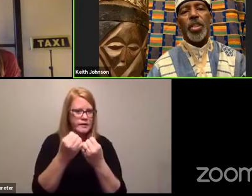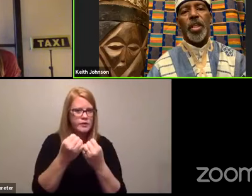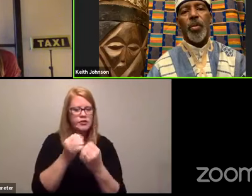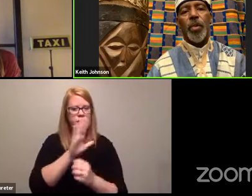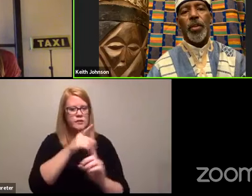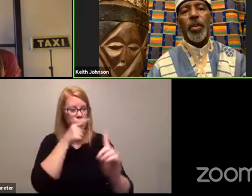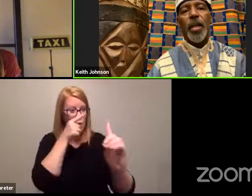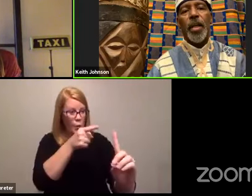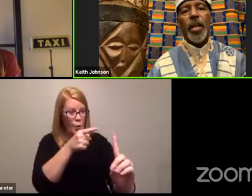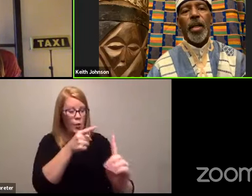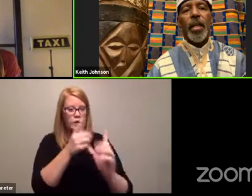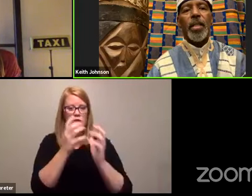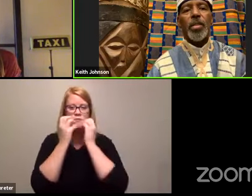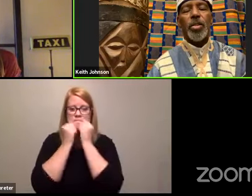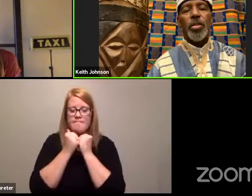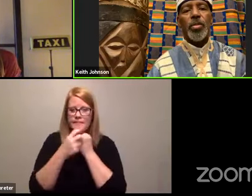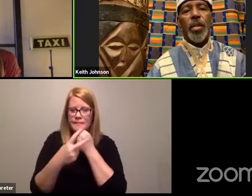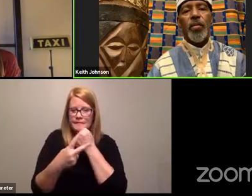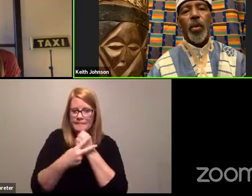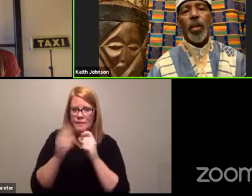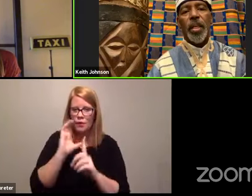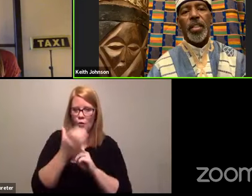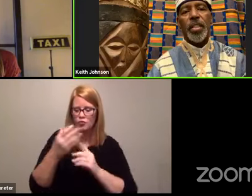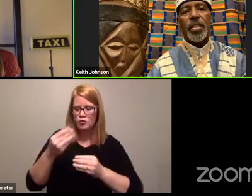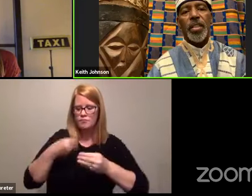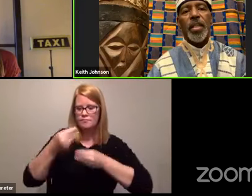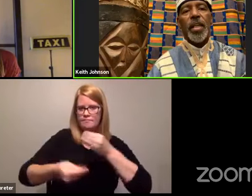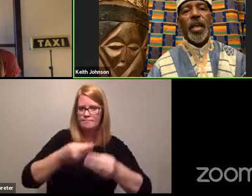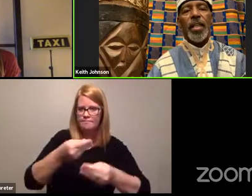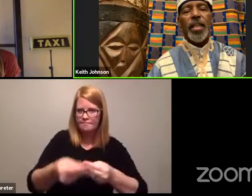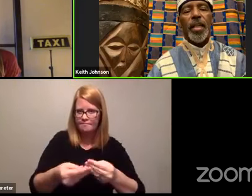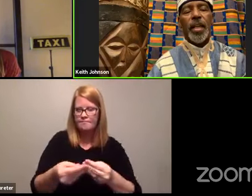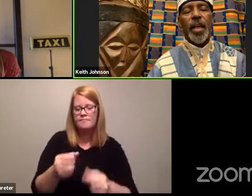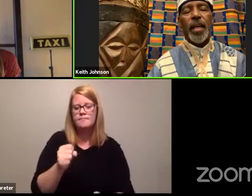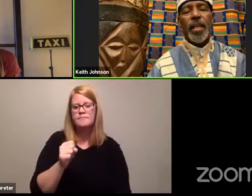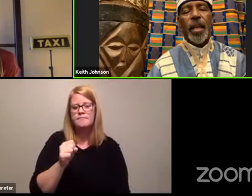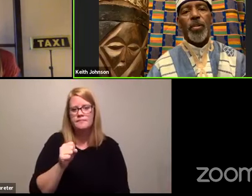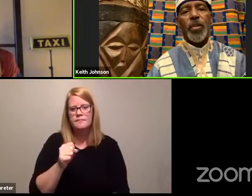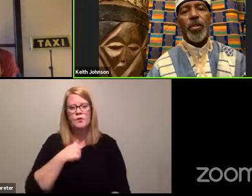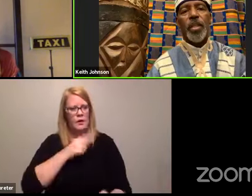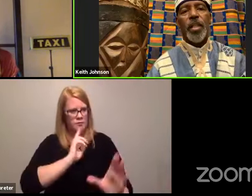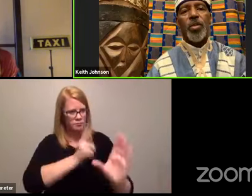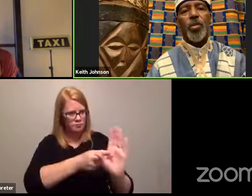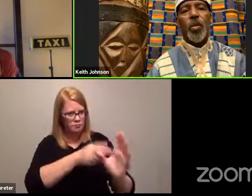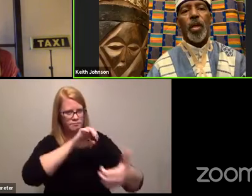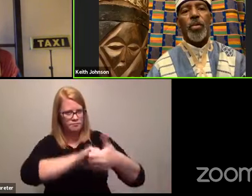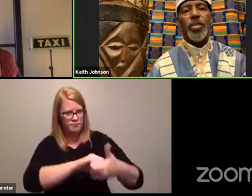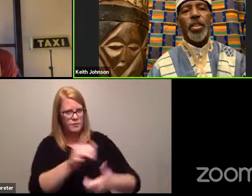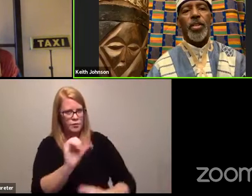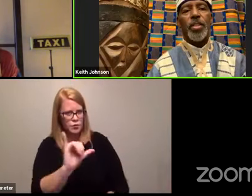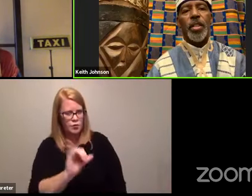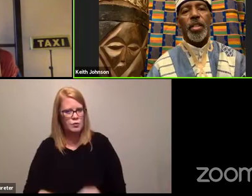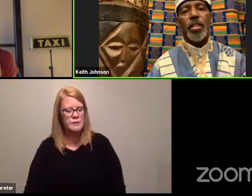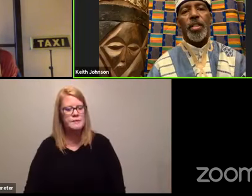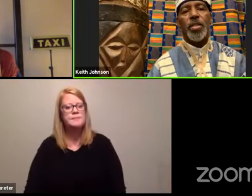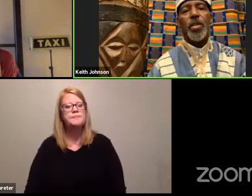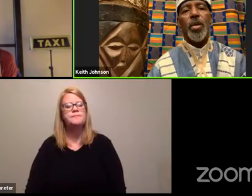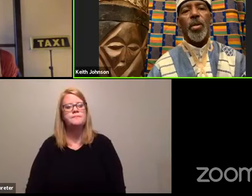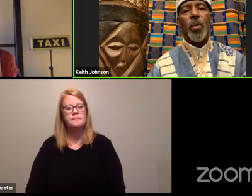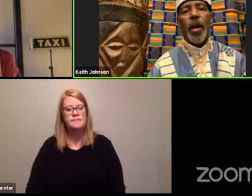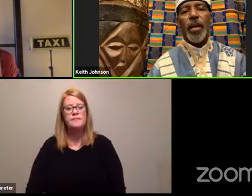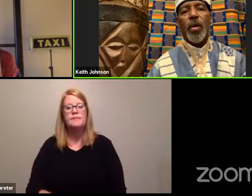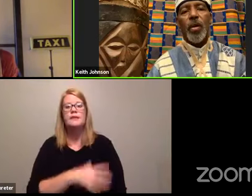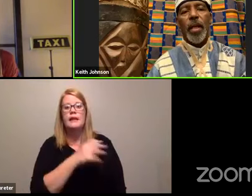to share with children of all ages. And then I had the opportunity to work with senior